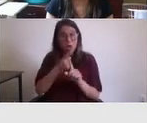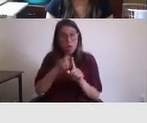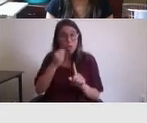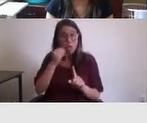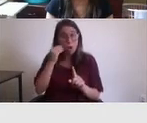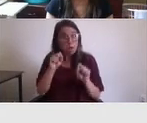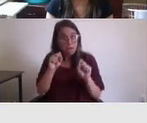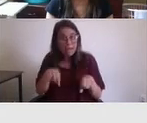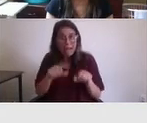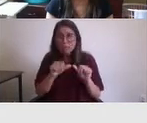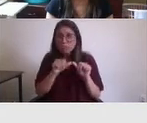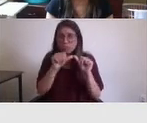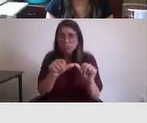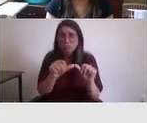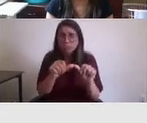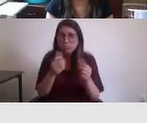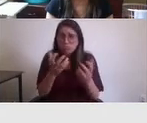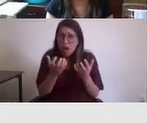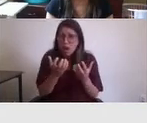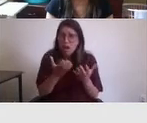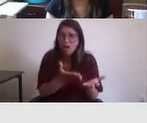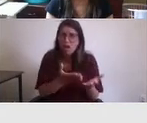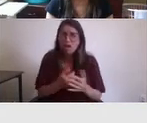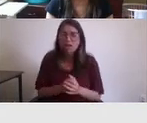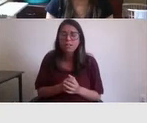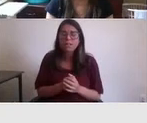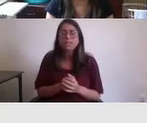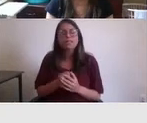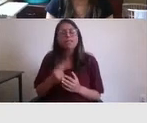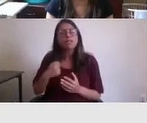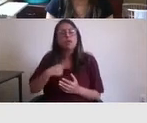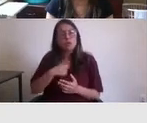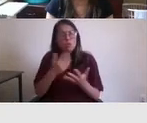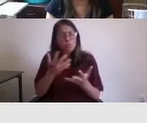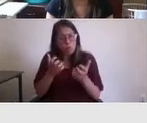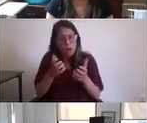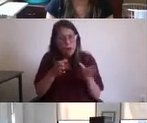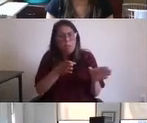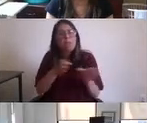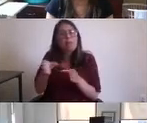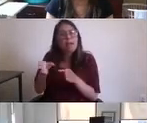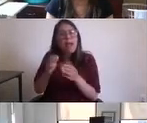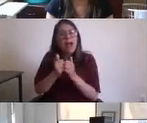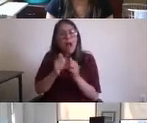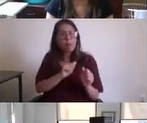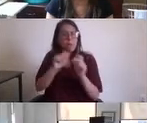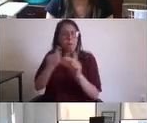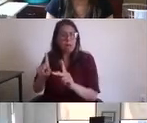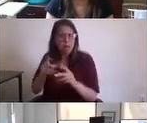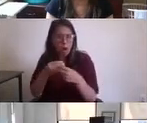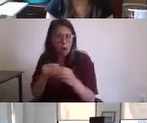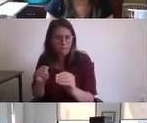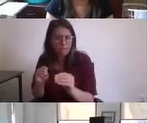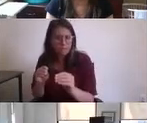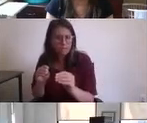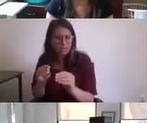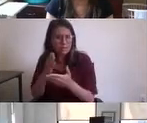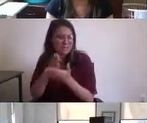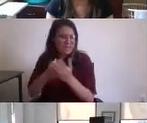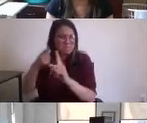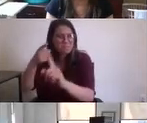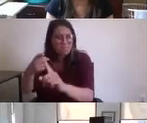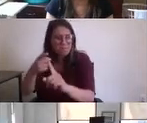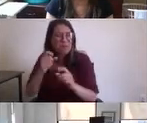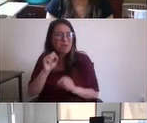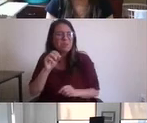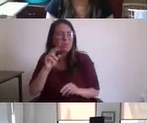now. We do want to try and plan to get folks back into the office at some point. And so stay tuned for some of